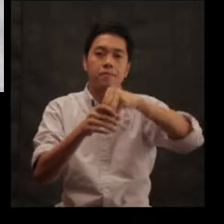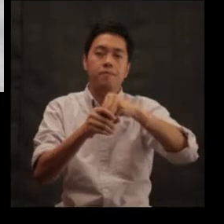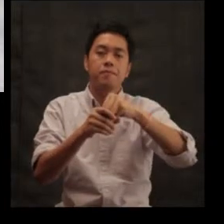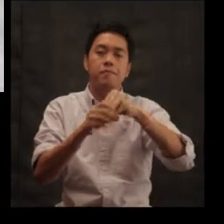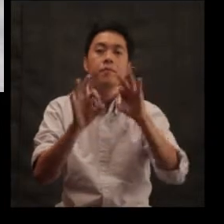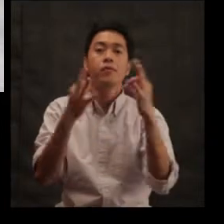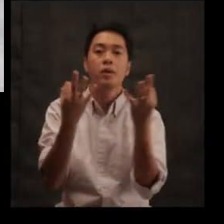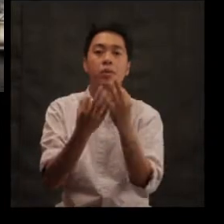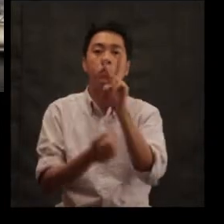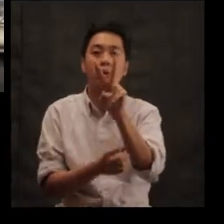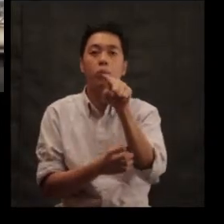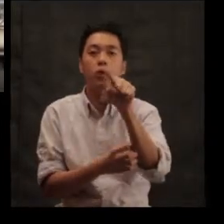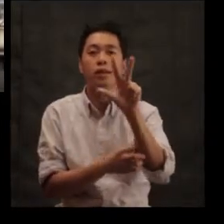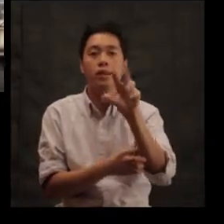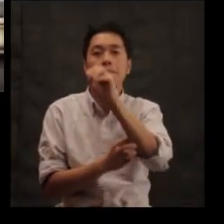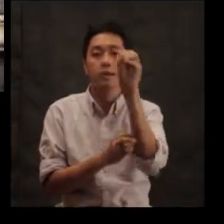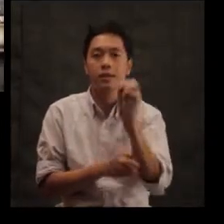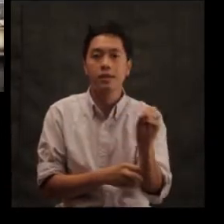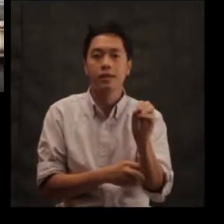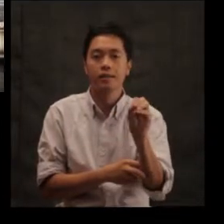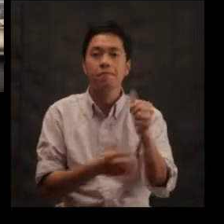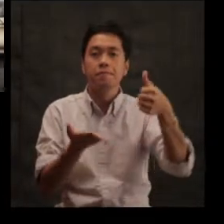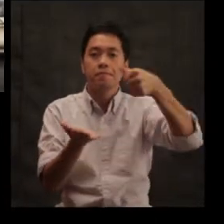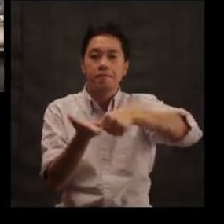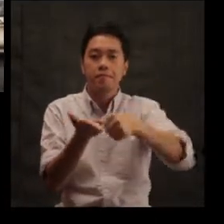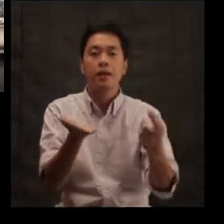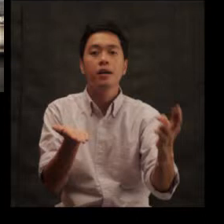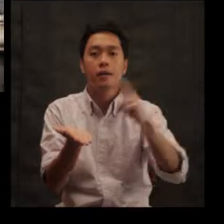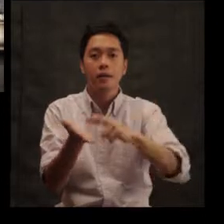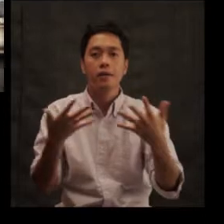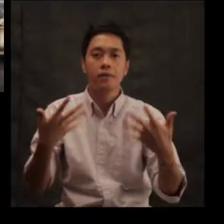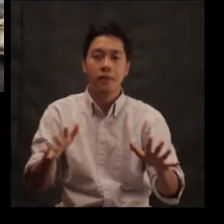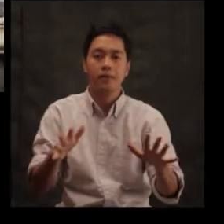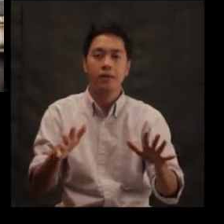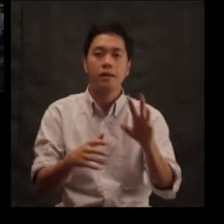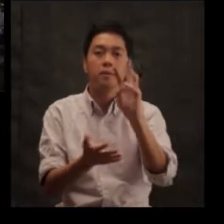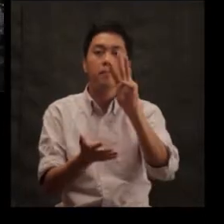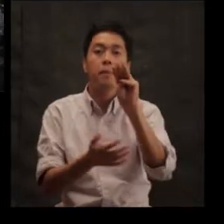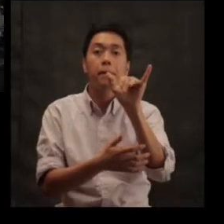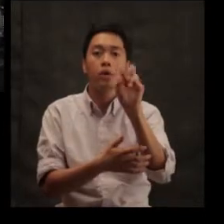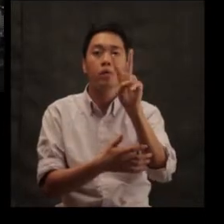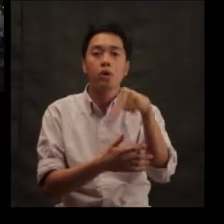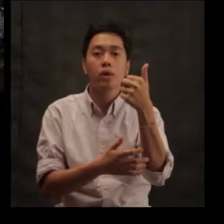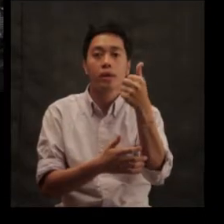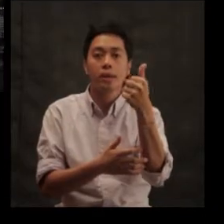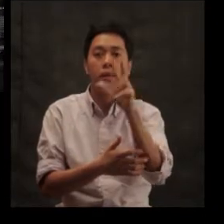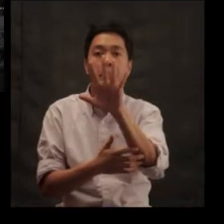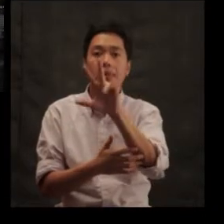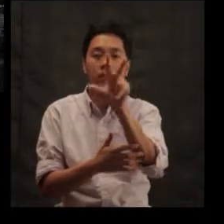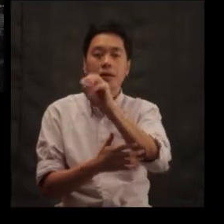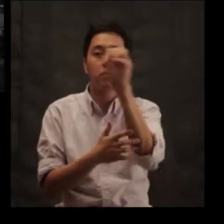may kapansanan. Sa bilang na ito, higit sa 2% ang registered voters. Noong eleksyon ng Mayo